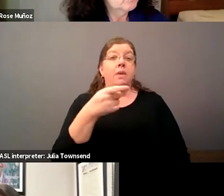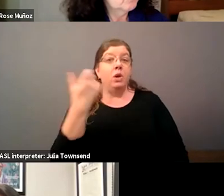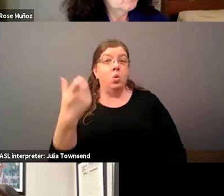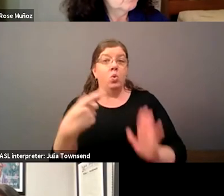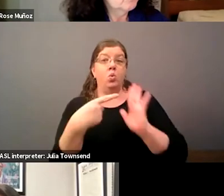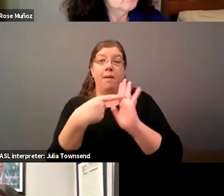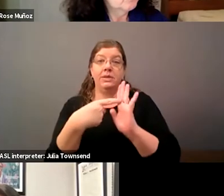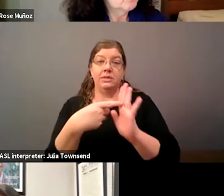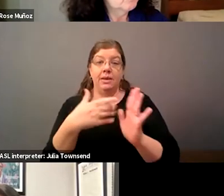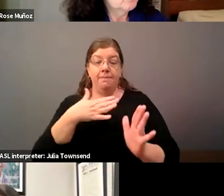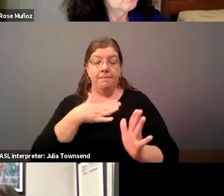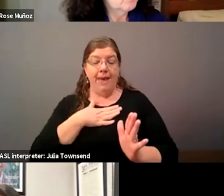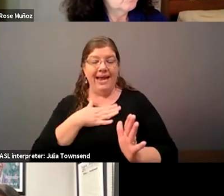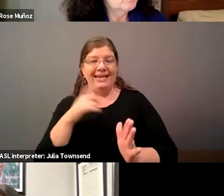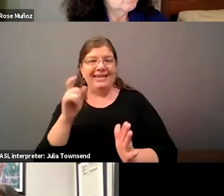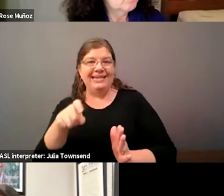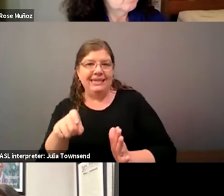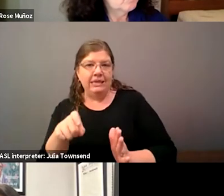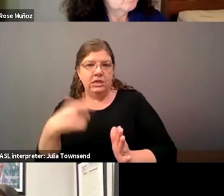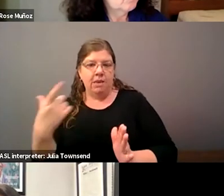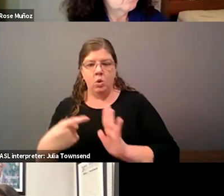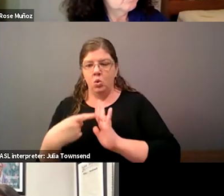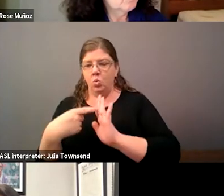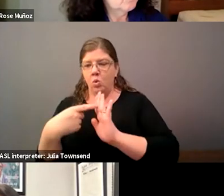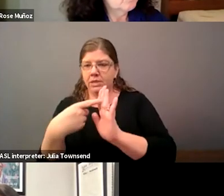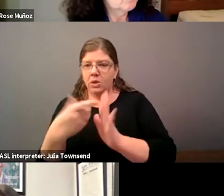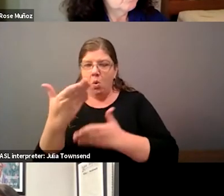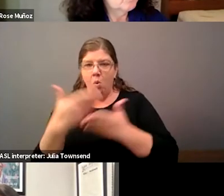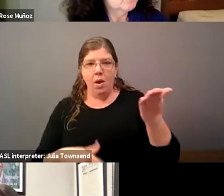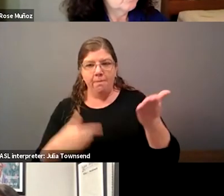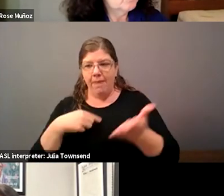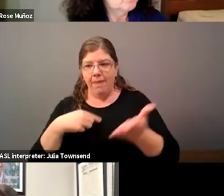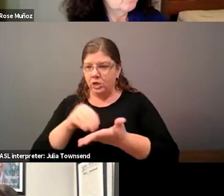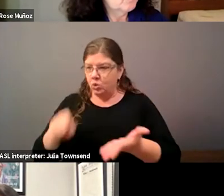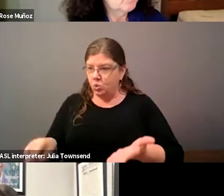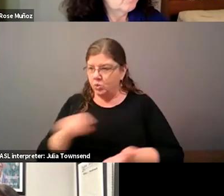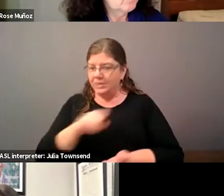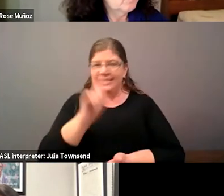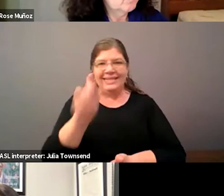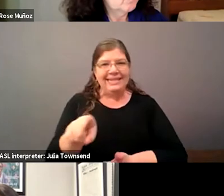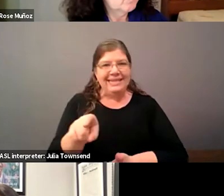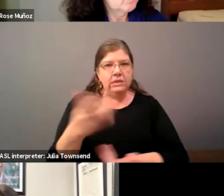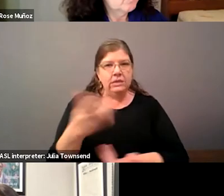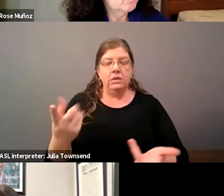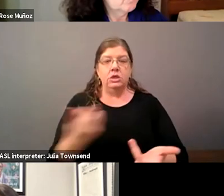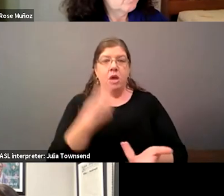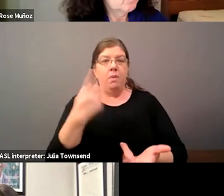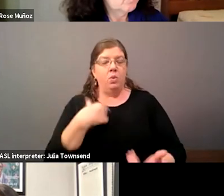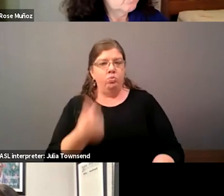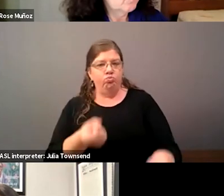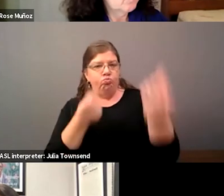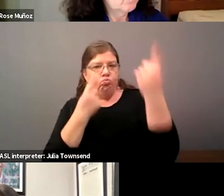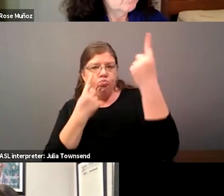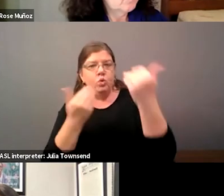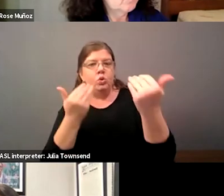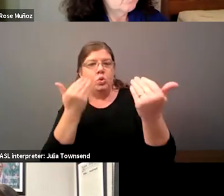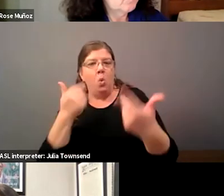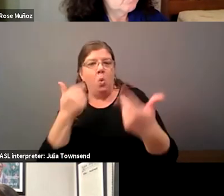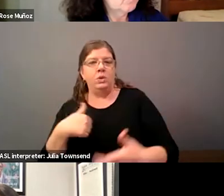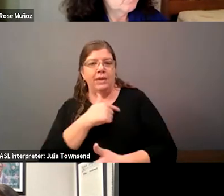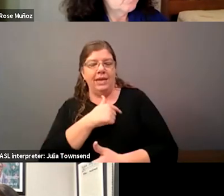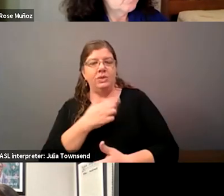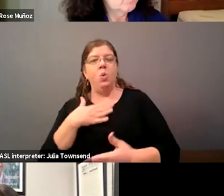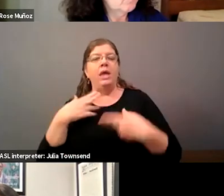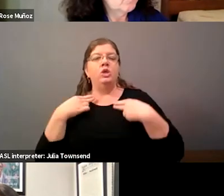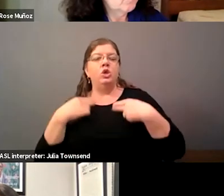my my needs somebody that represents what my students need somebody that gets to know us somebody that has human